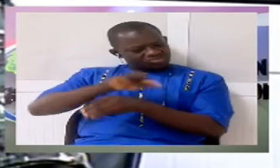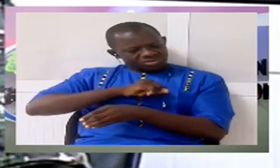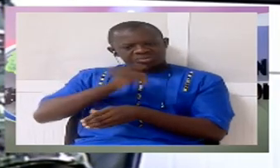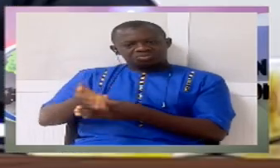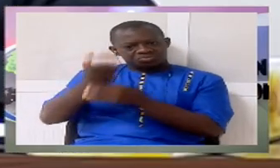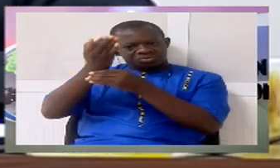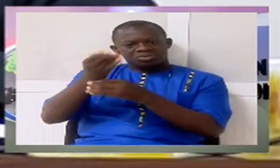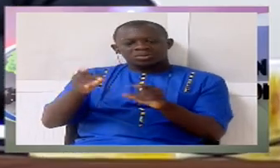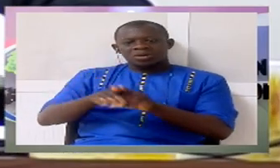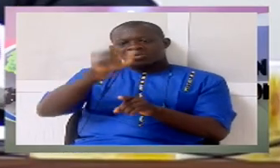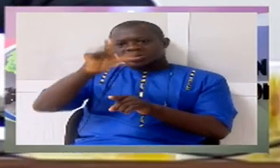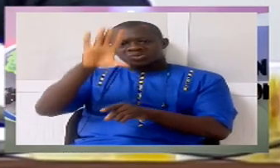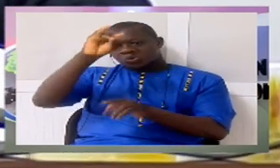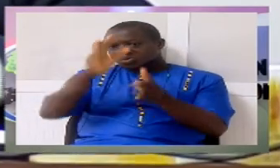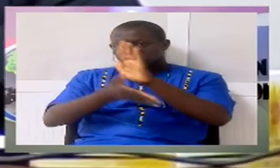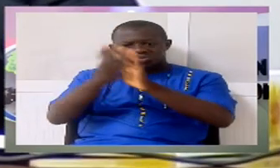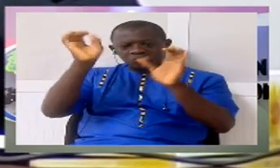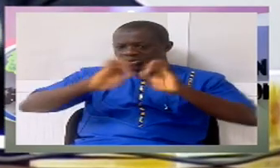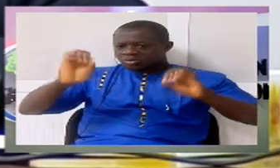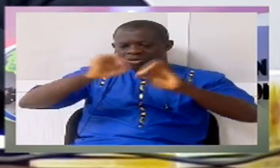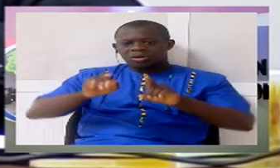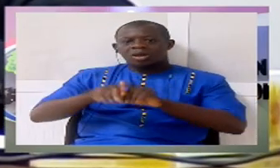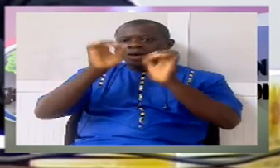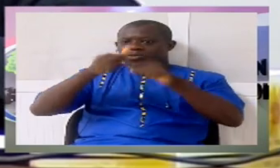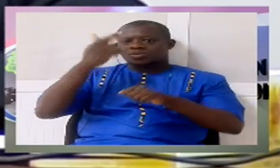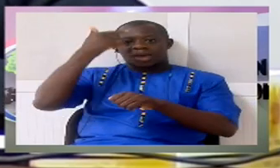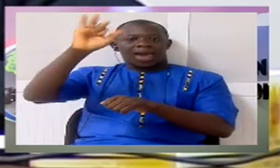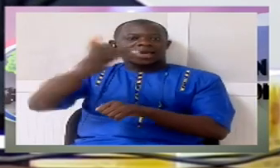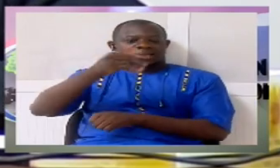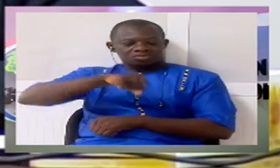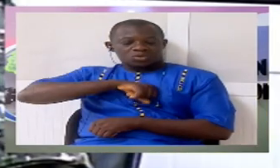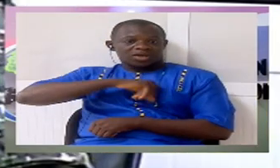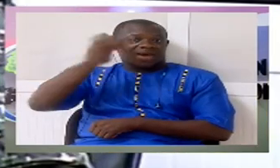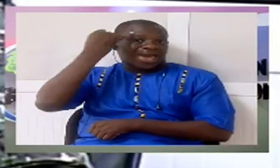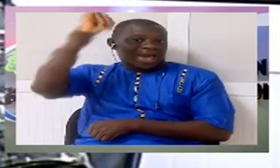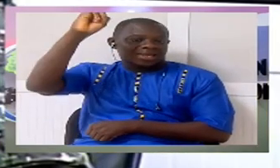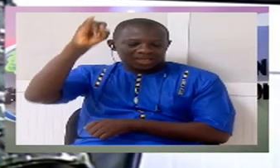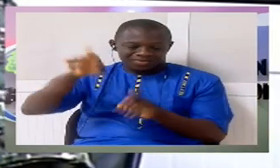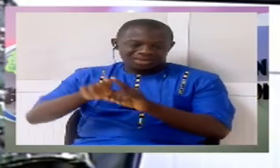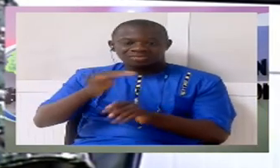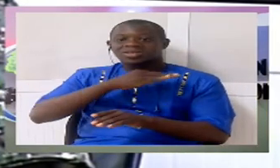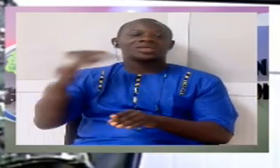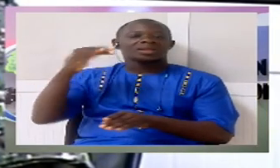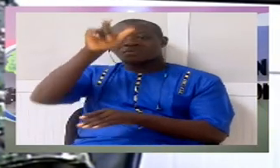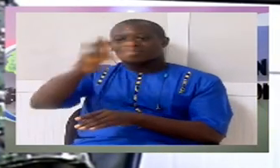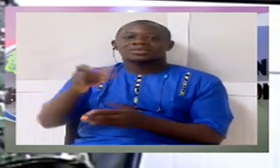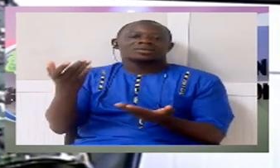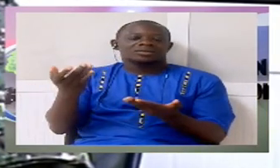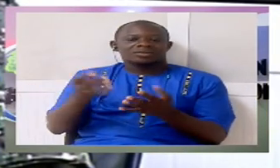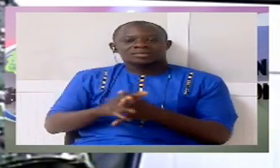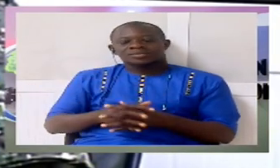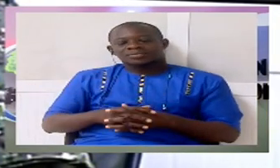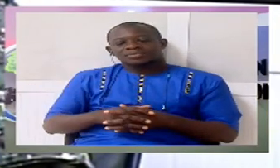on the spot. So you would agree that that was willful murder? Ndinga nangune koku daf ko reey ci teyef ma tey la ko